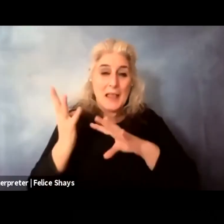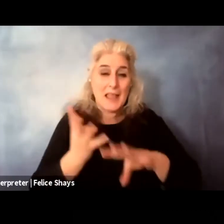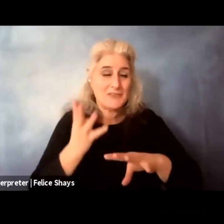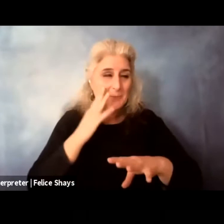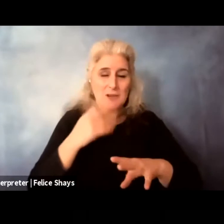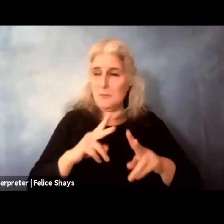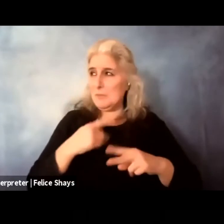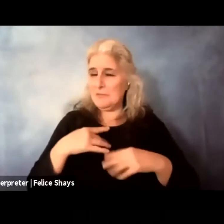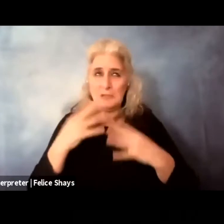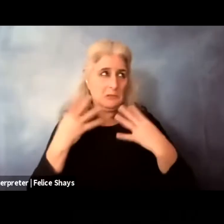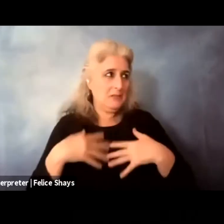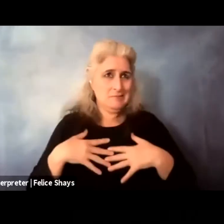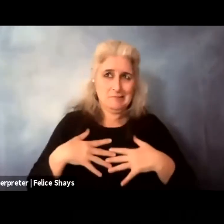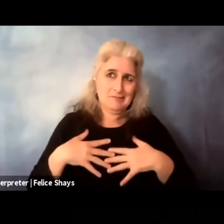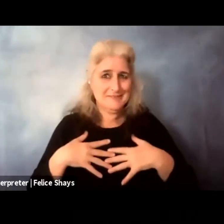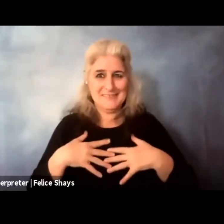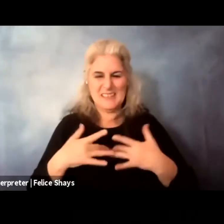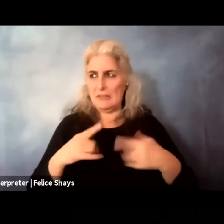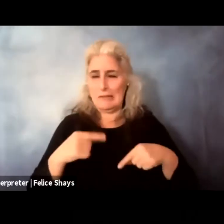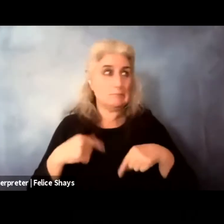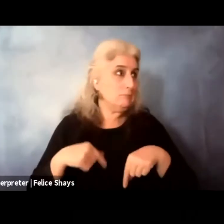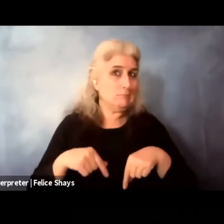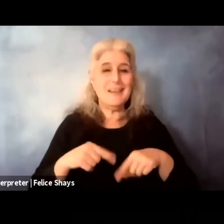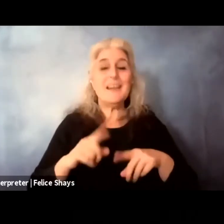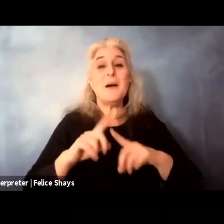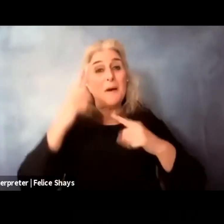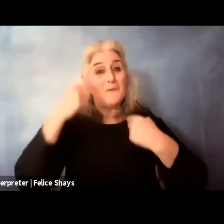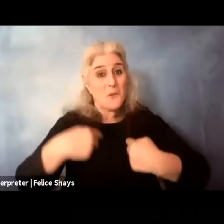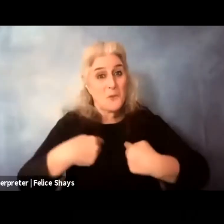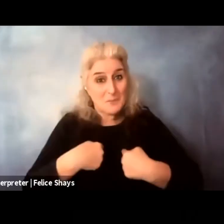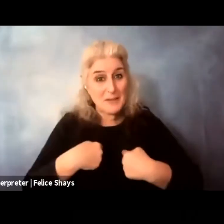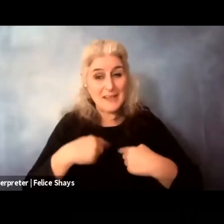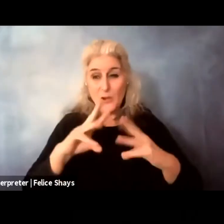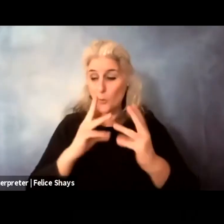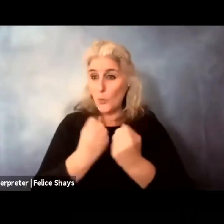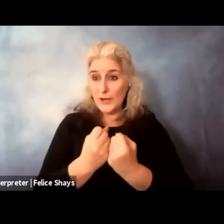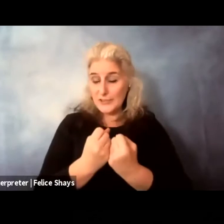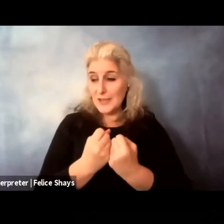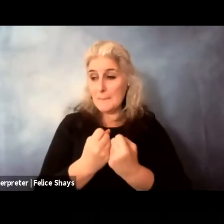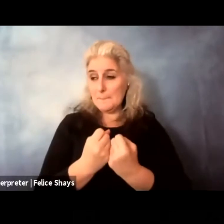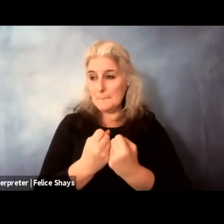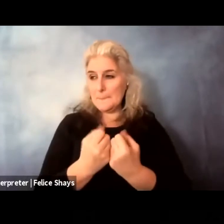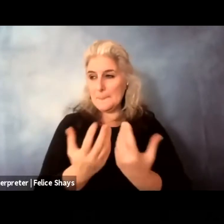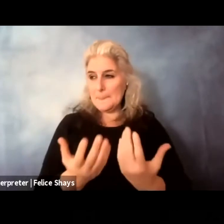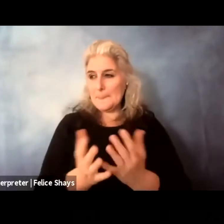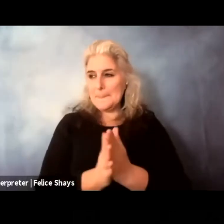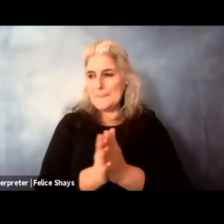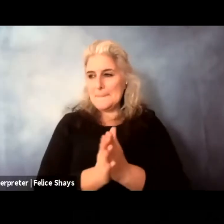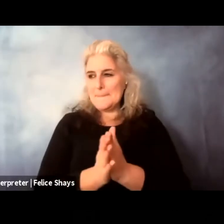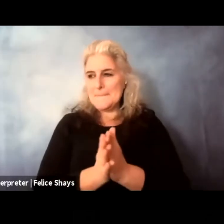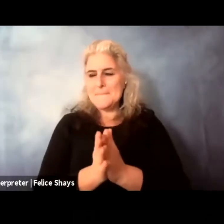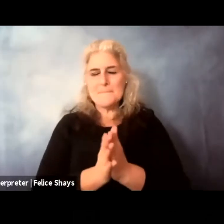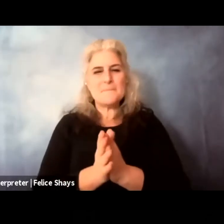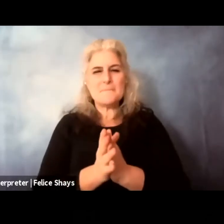of a double situation here. But for me, a workshop is not a place